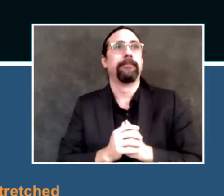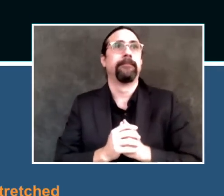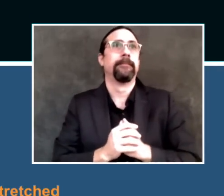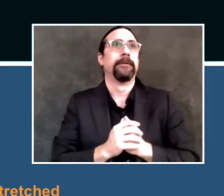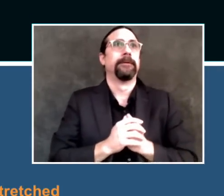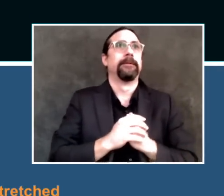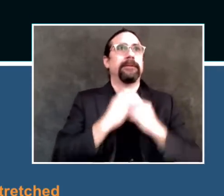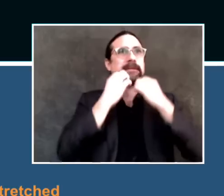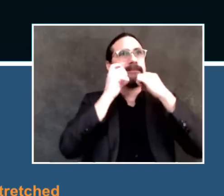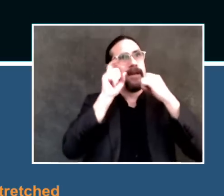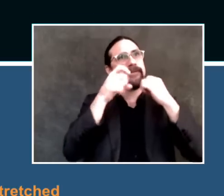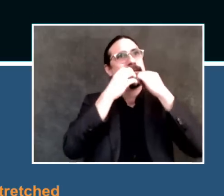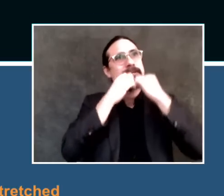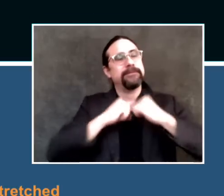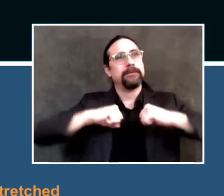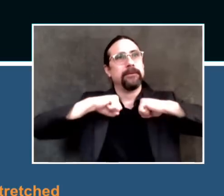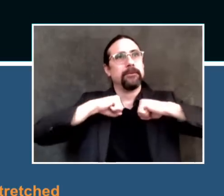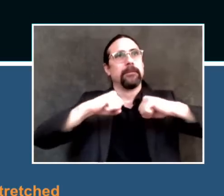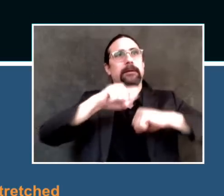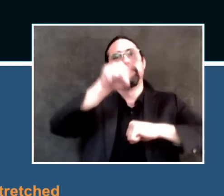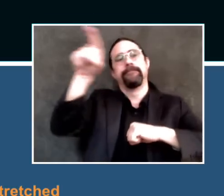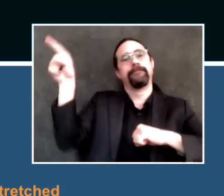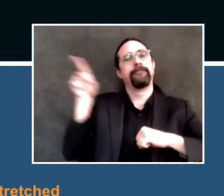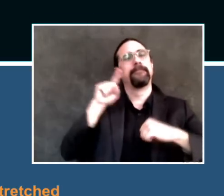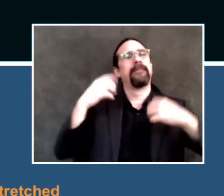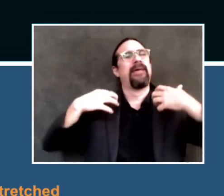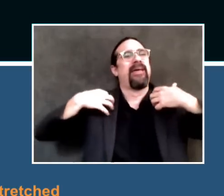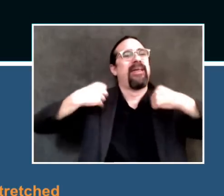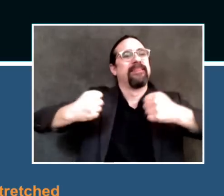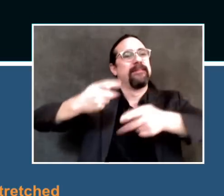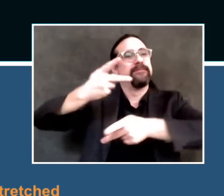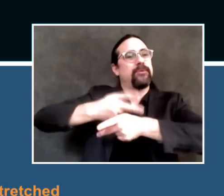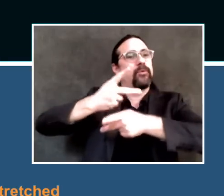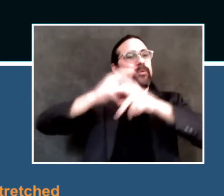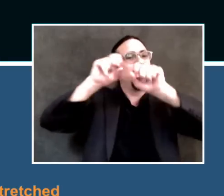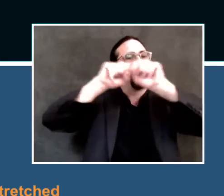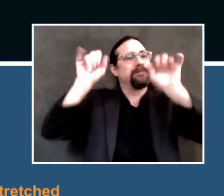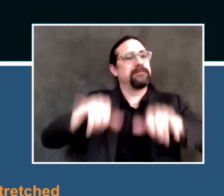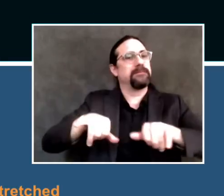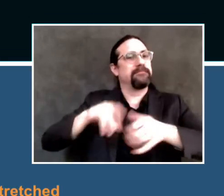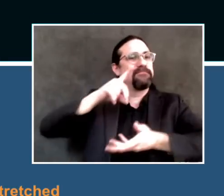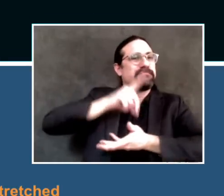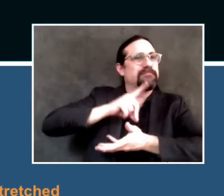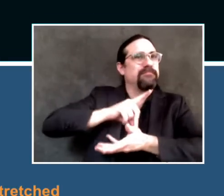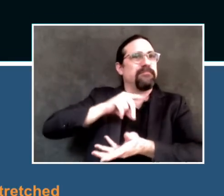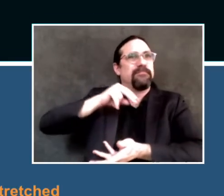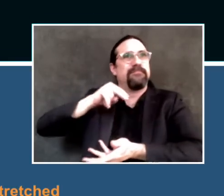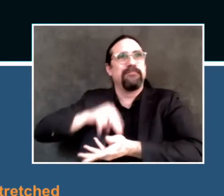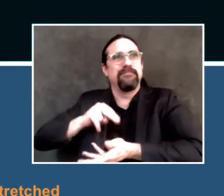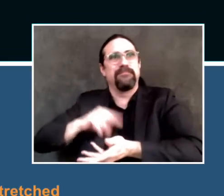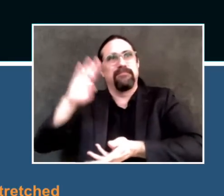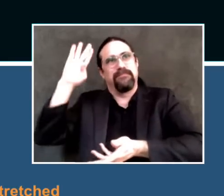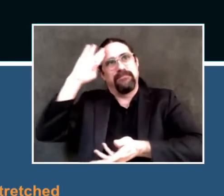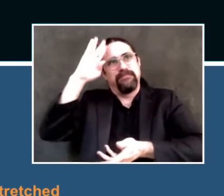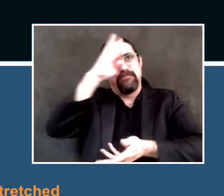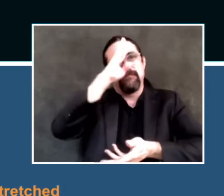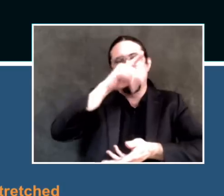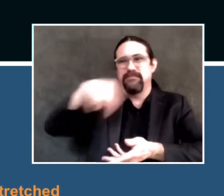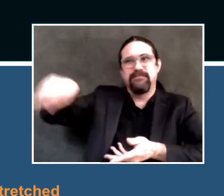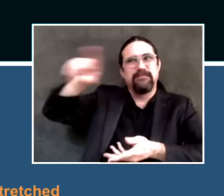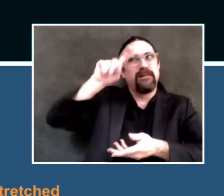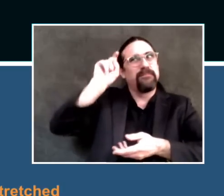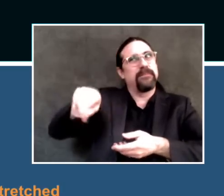is paramount. So much effort in this last month and more went into providing the support,